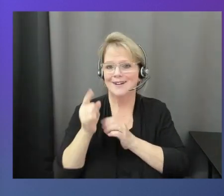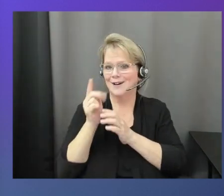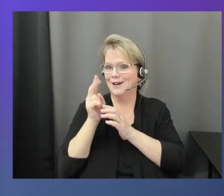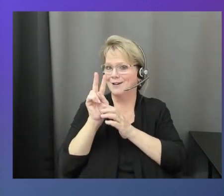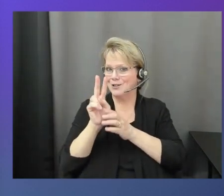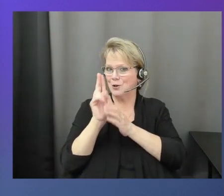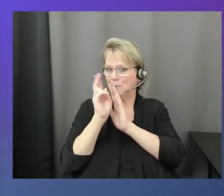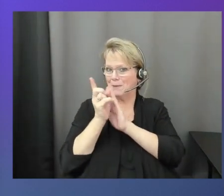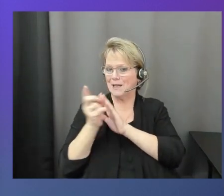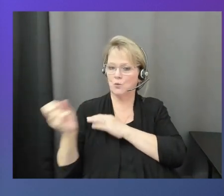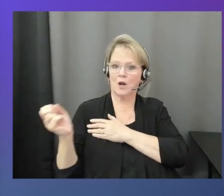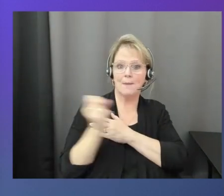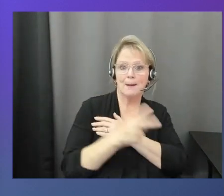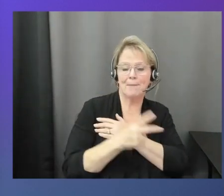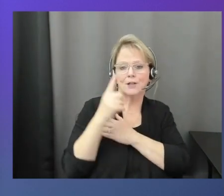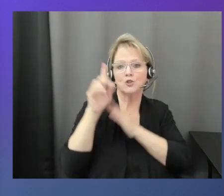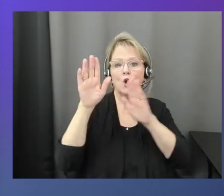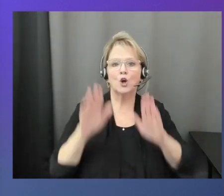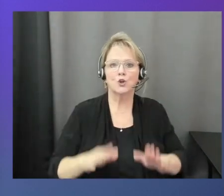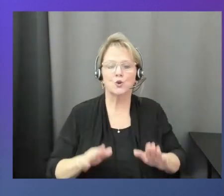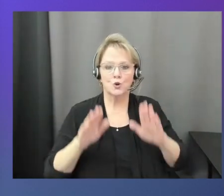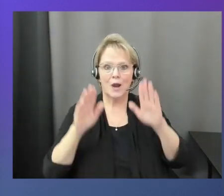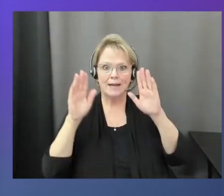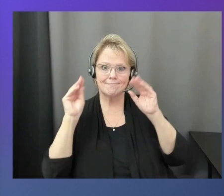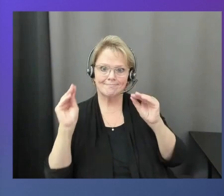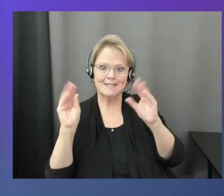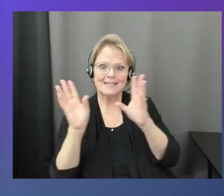session about some machine learning